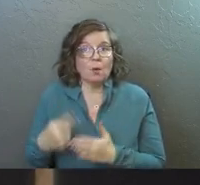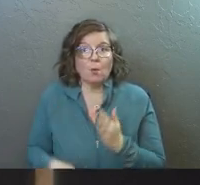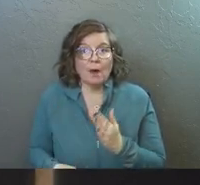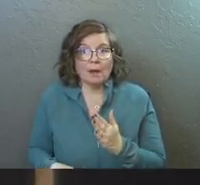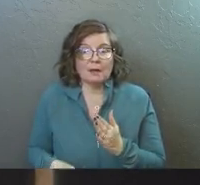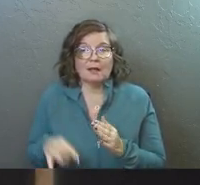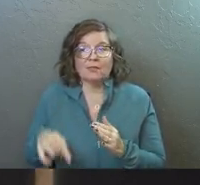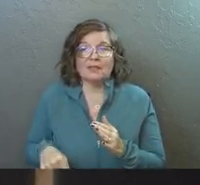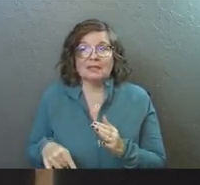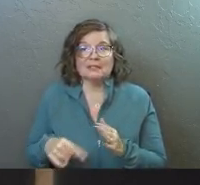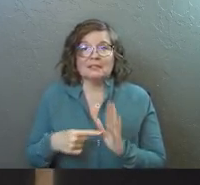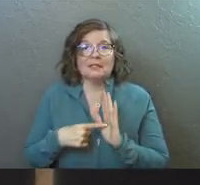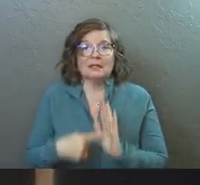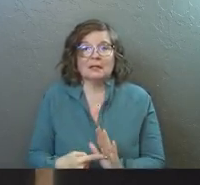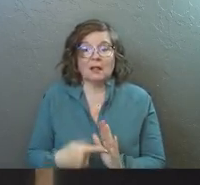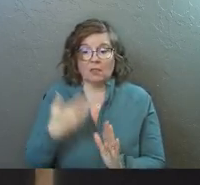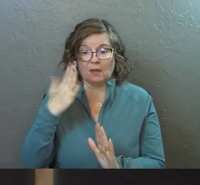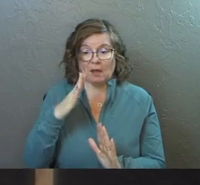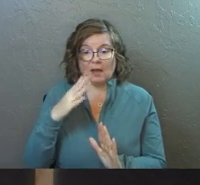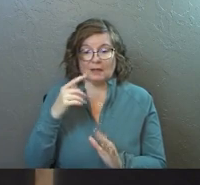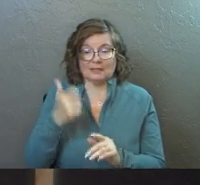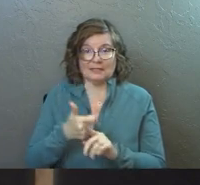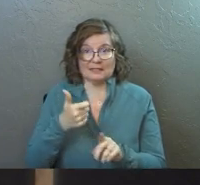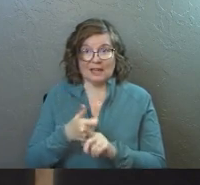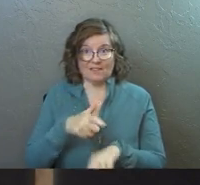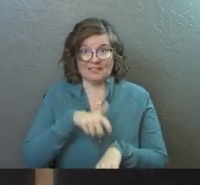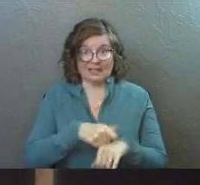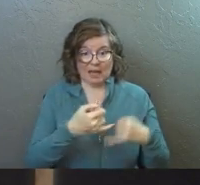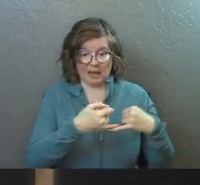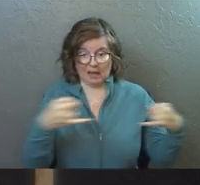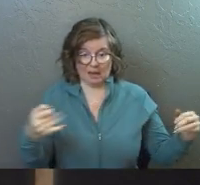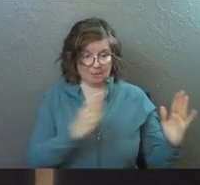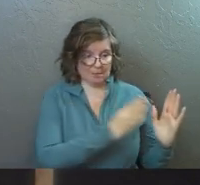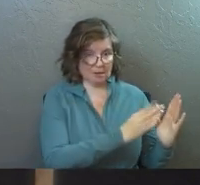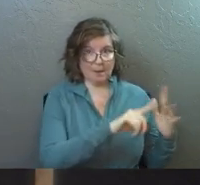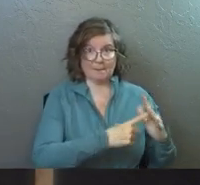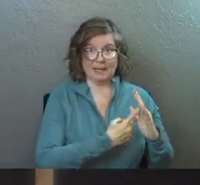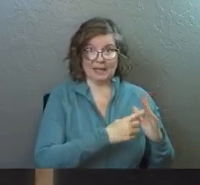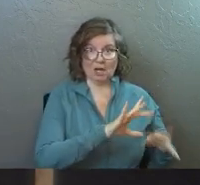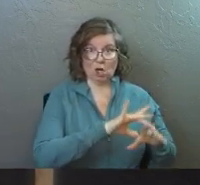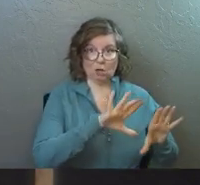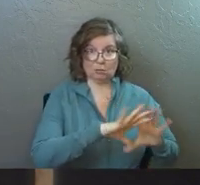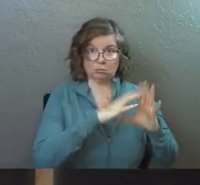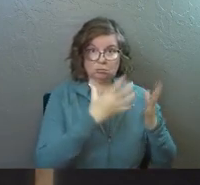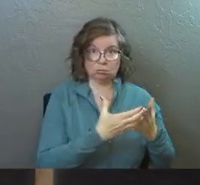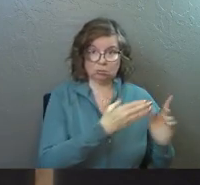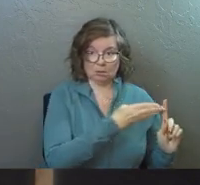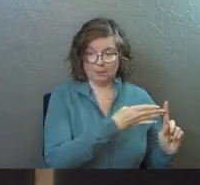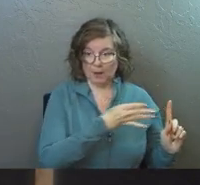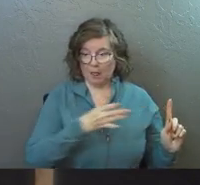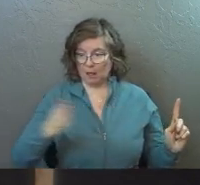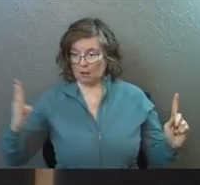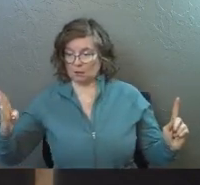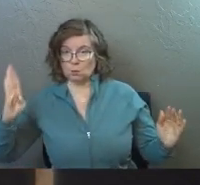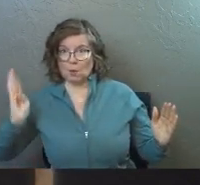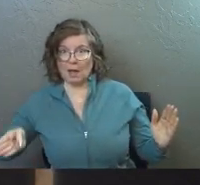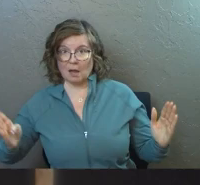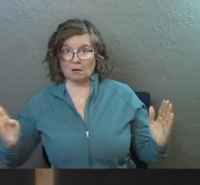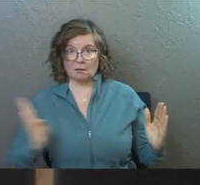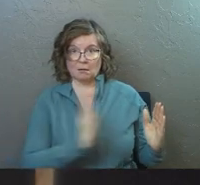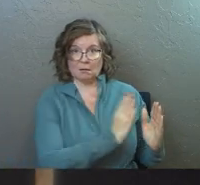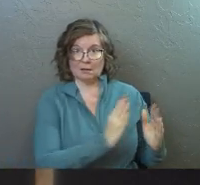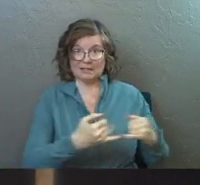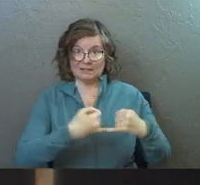what. This is an indication that God is outside of time. And you're going to see this later in the book of John, that there is a